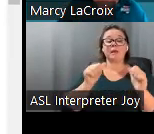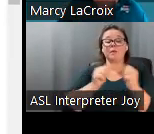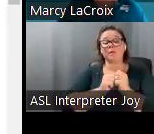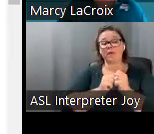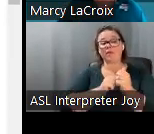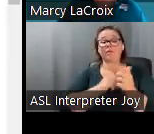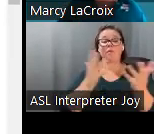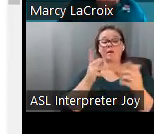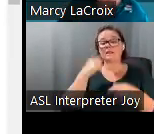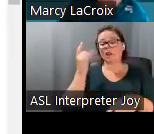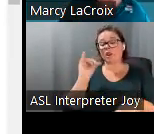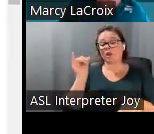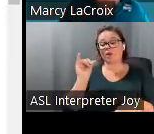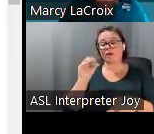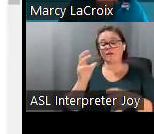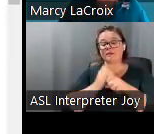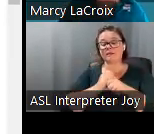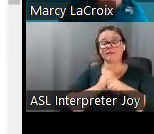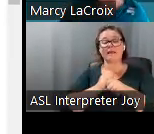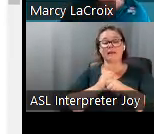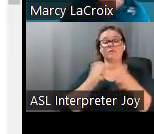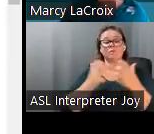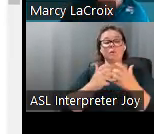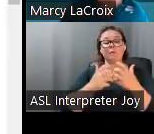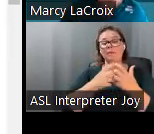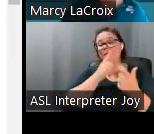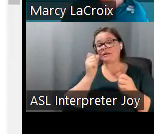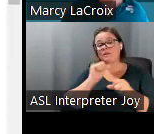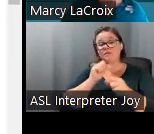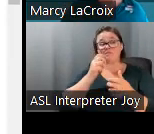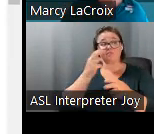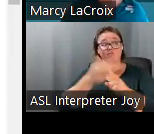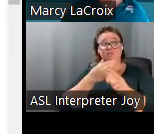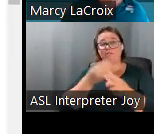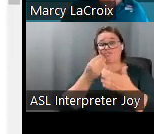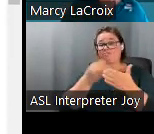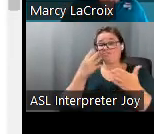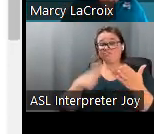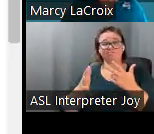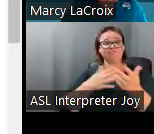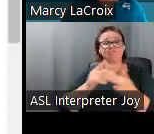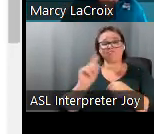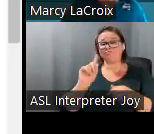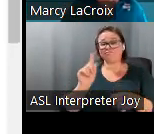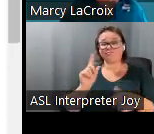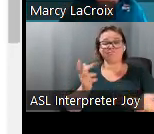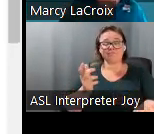look like to get a roommate, because rent is expensive regardless of where you're at. And then we have an